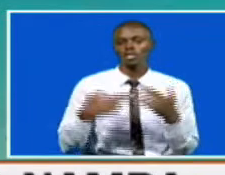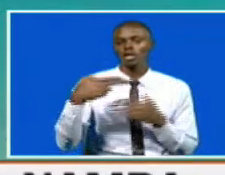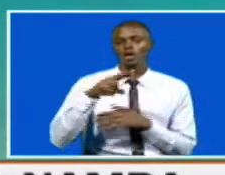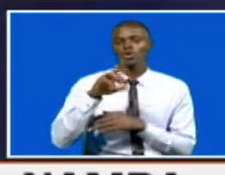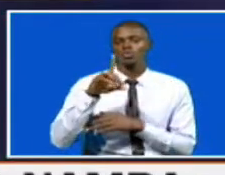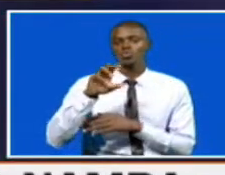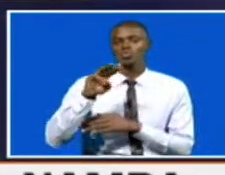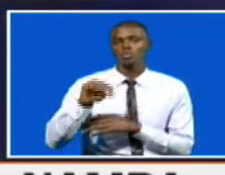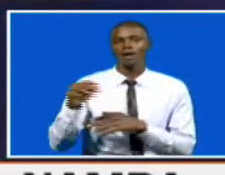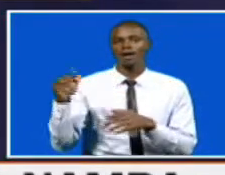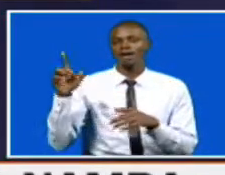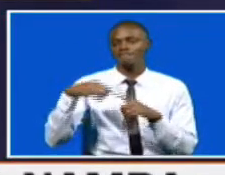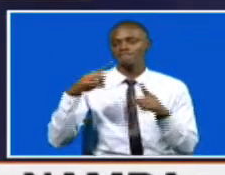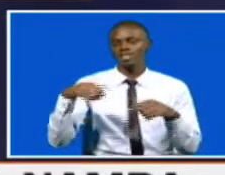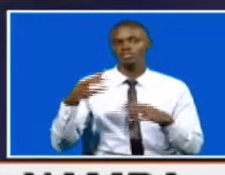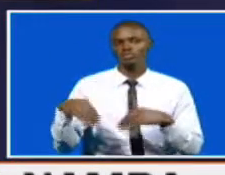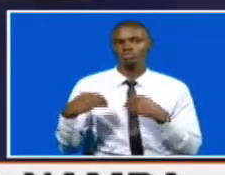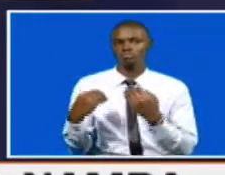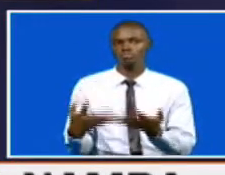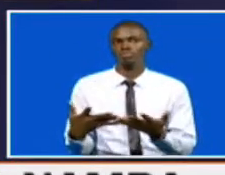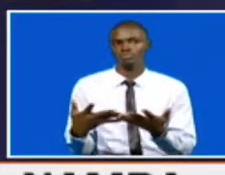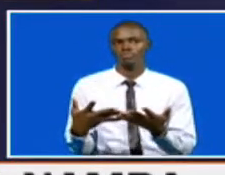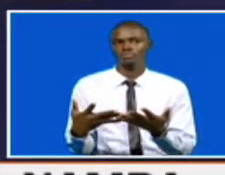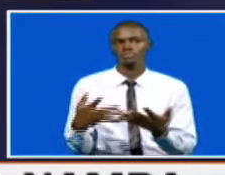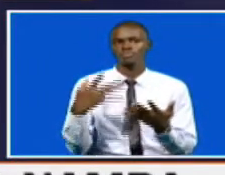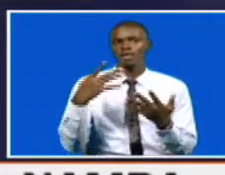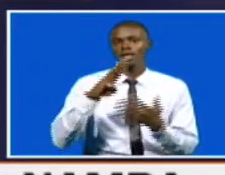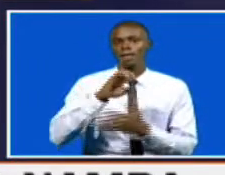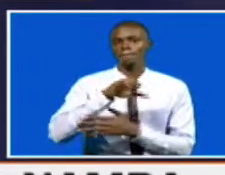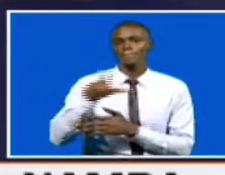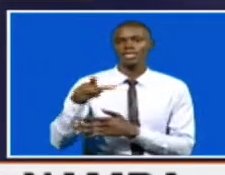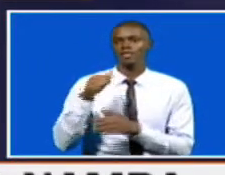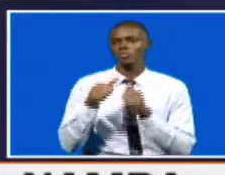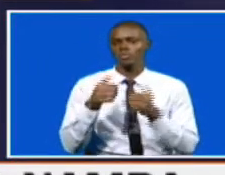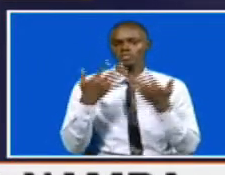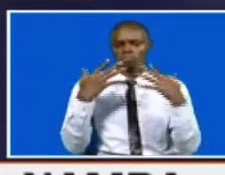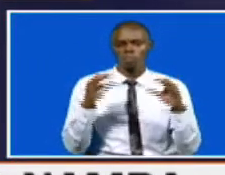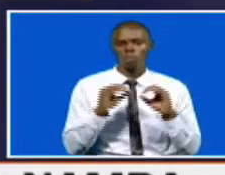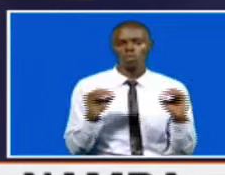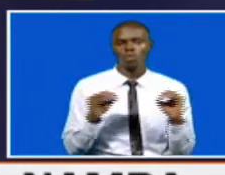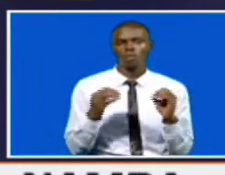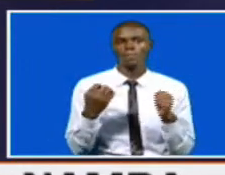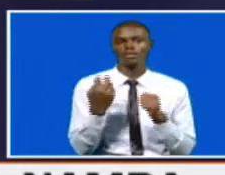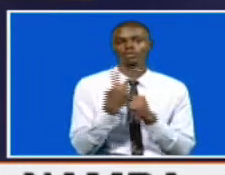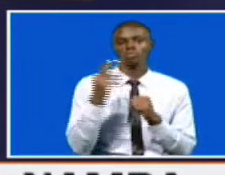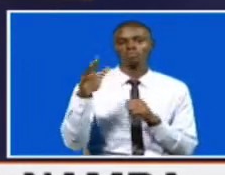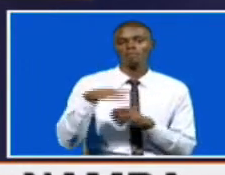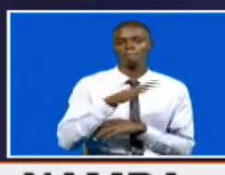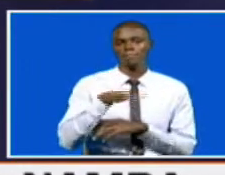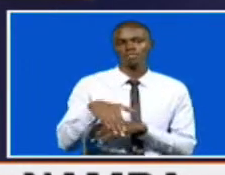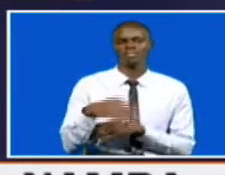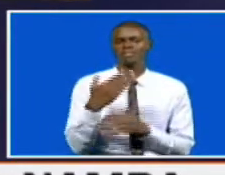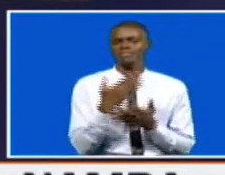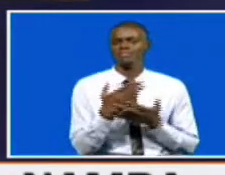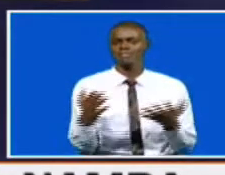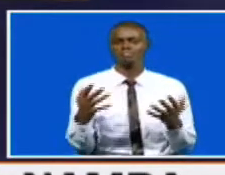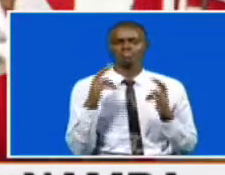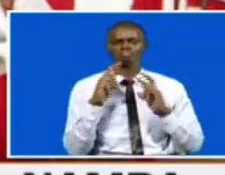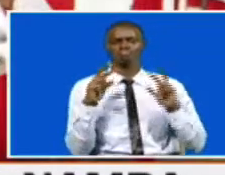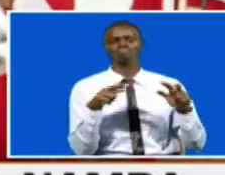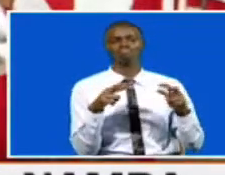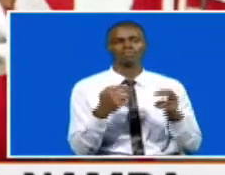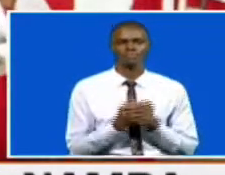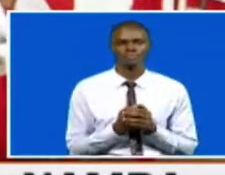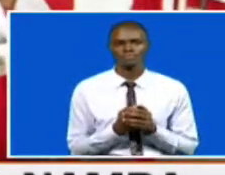to deliver, the enactment of Huduma Bill, which is not completed by the 12th Parliament, is something to watch out